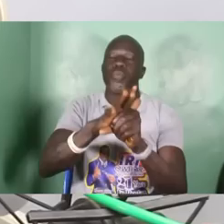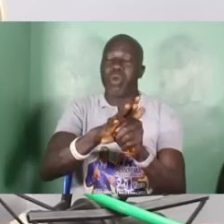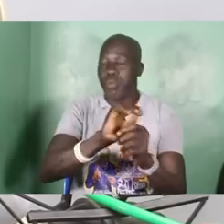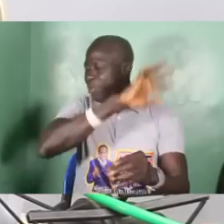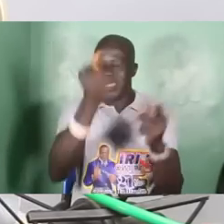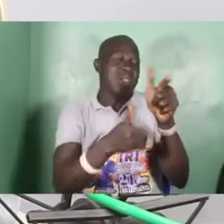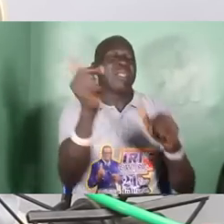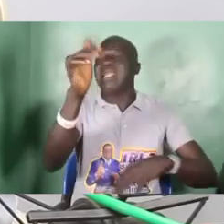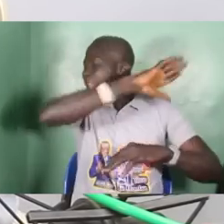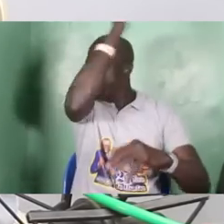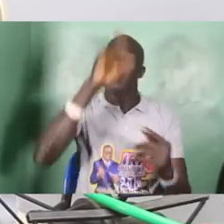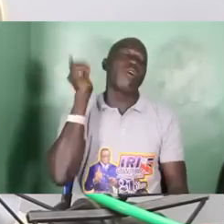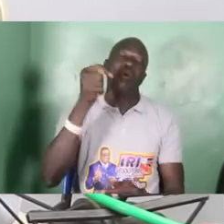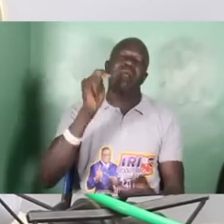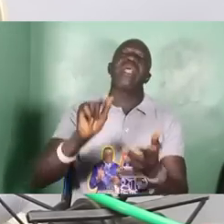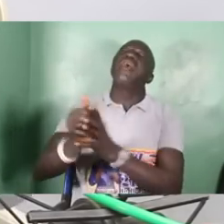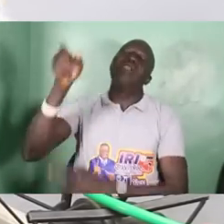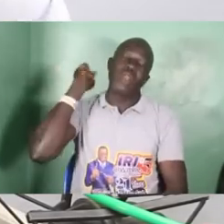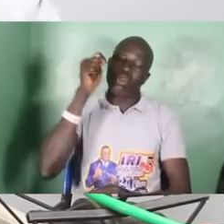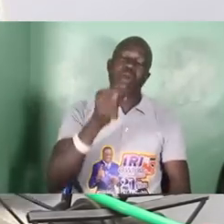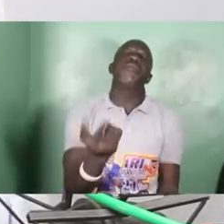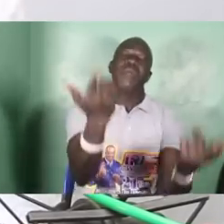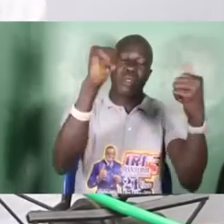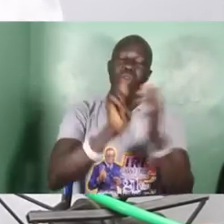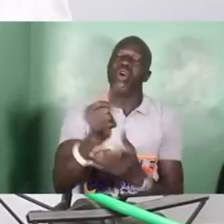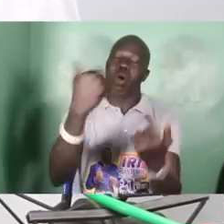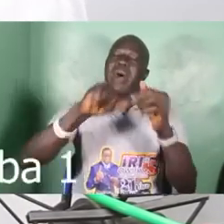testimony that you never prophesied before.